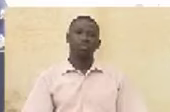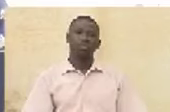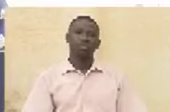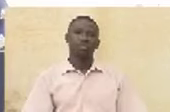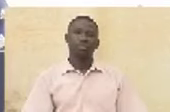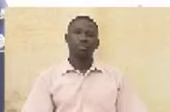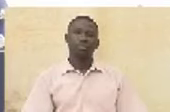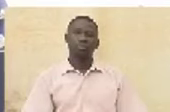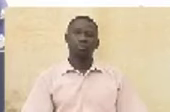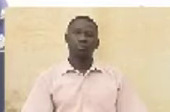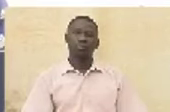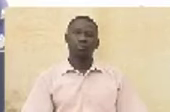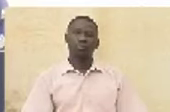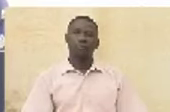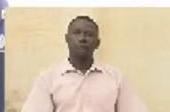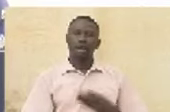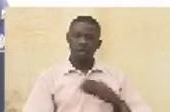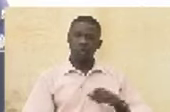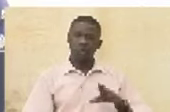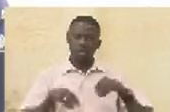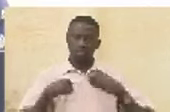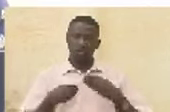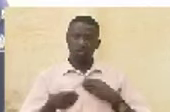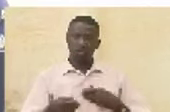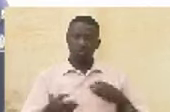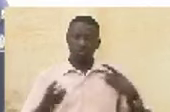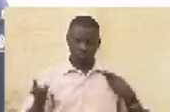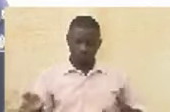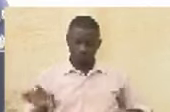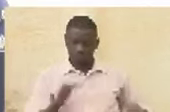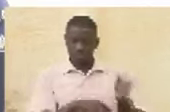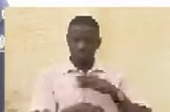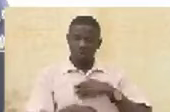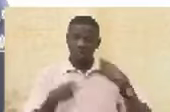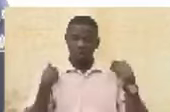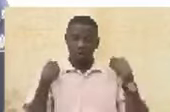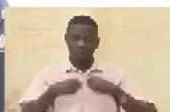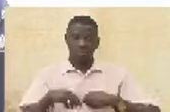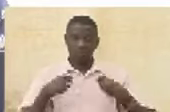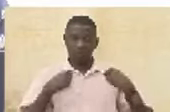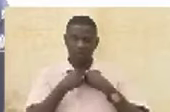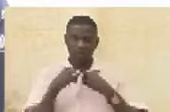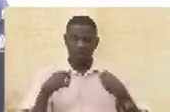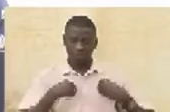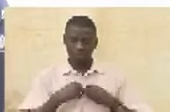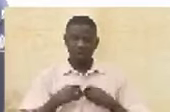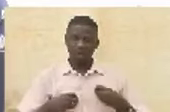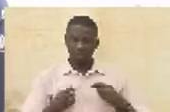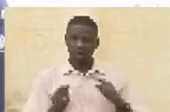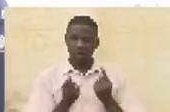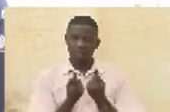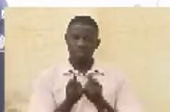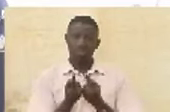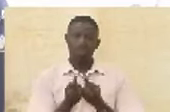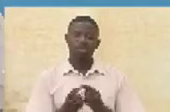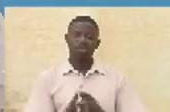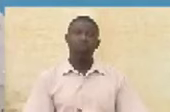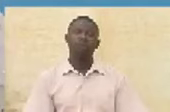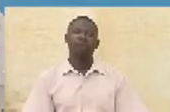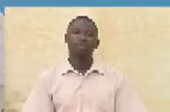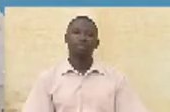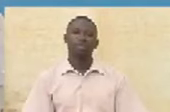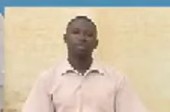finti, are you allowed to put on your clothes? Boy ka silo di dalban pour ye la fengol ta ye dumba ha ni finti na gon